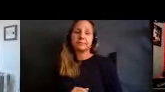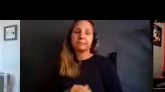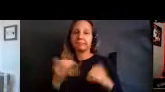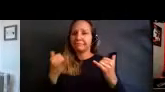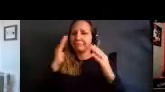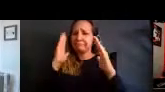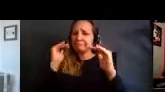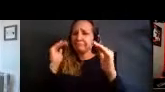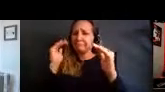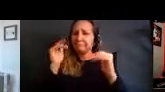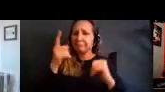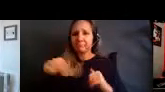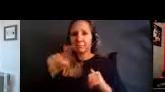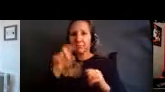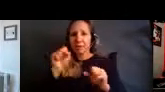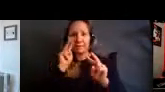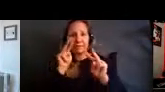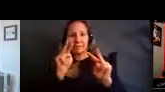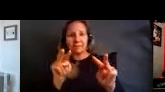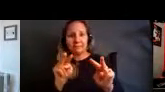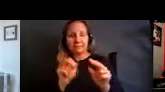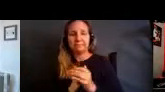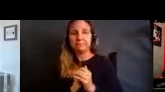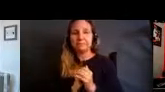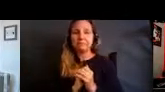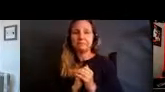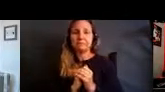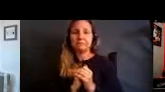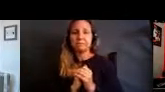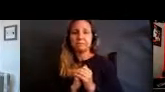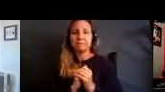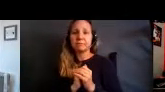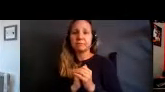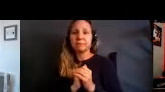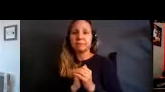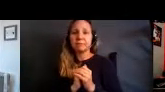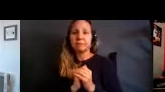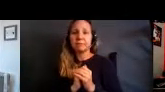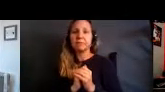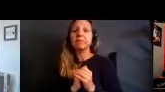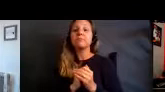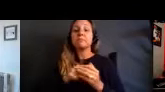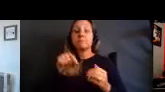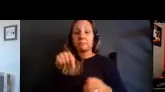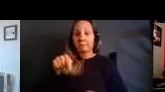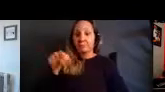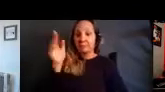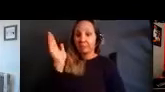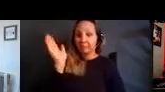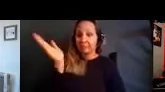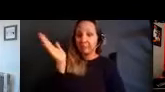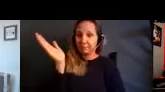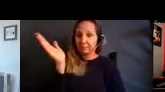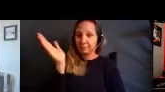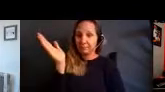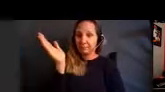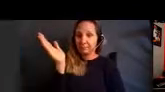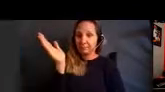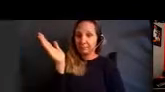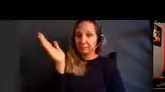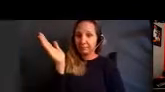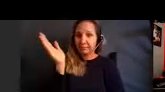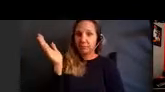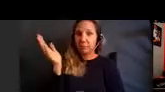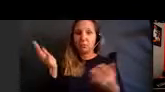can see the screen. Yeah, so as you know, this presentation is about 5